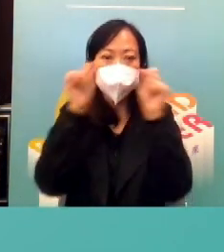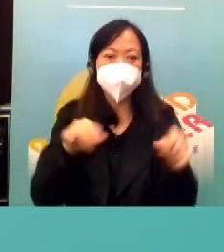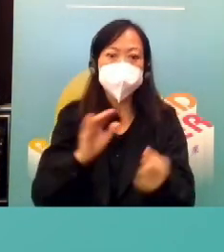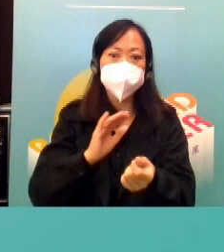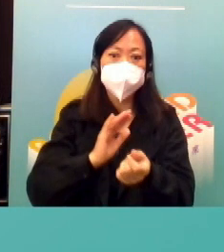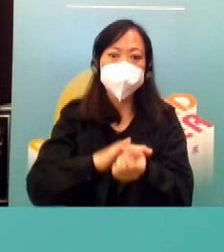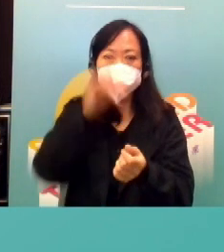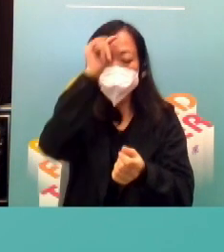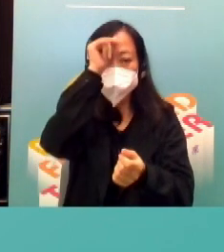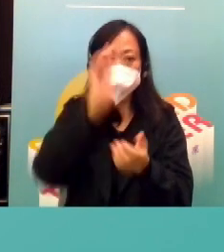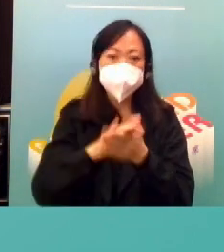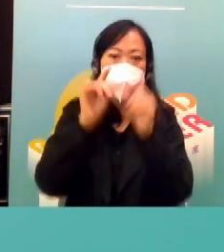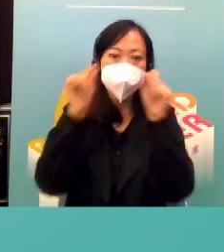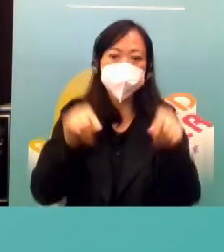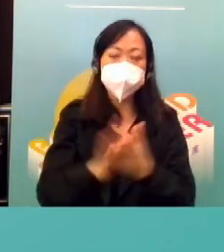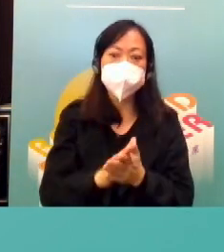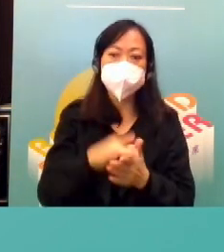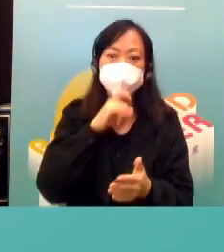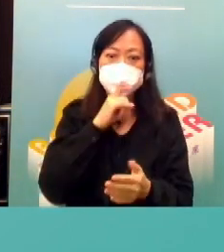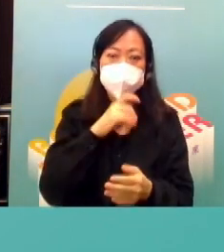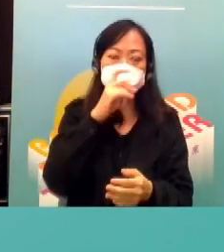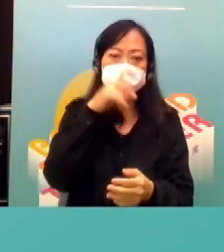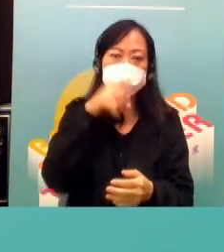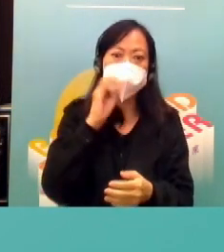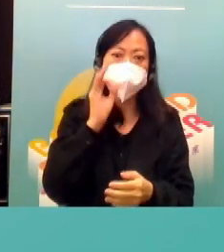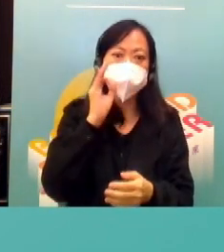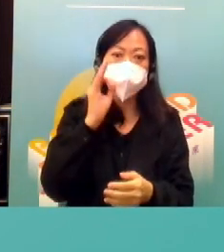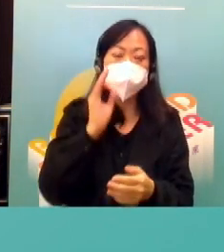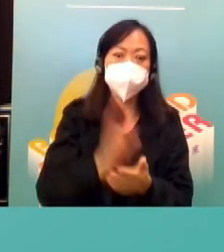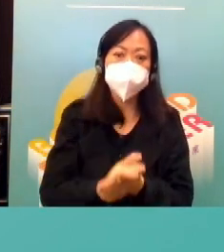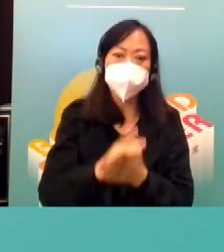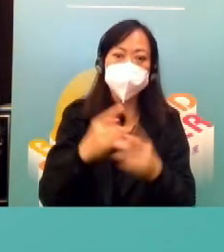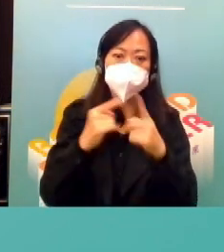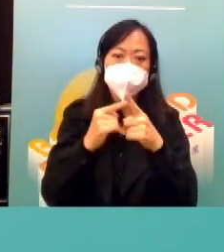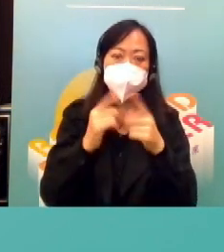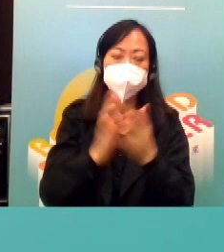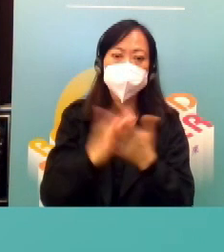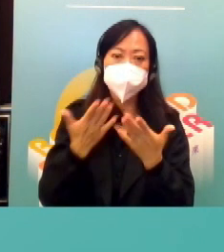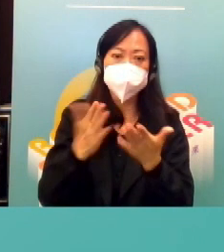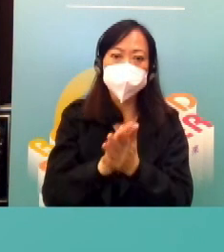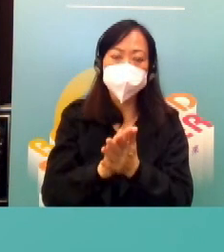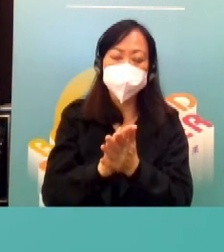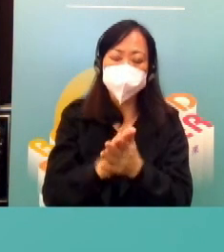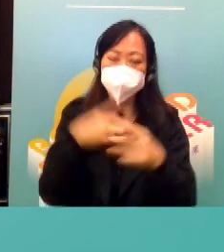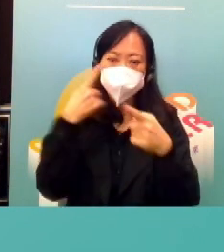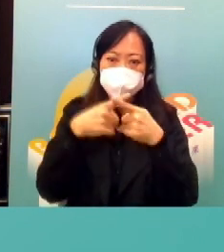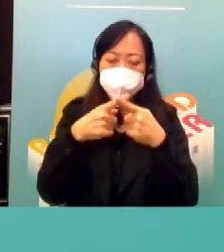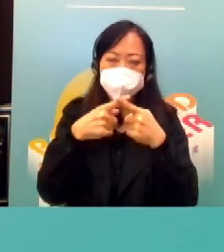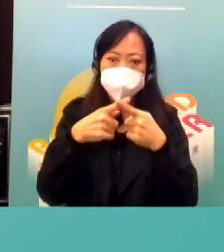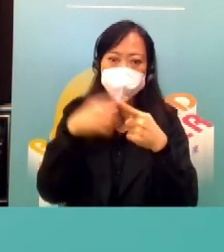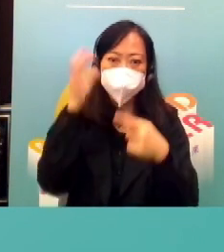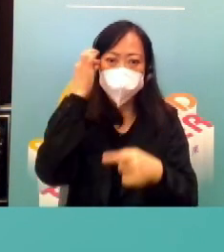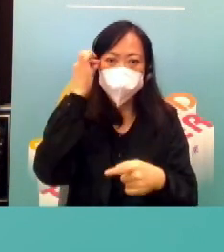there are 93 million more people into extreme poverty in 2020. Especially the pandemic has actually really hurt